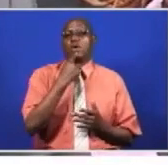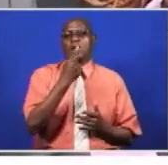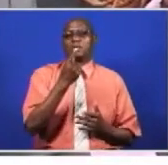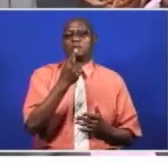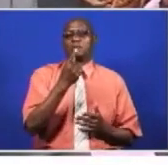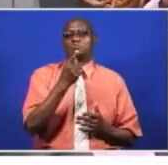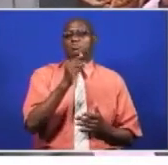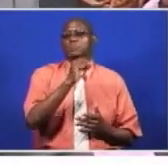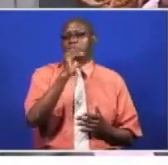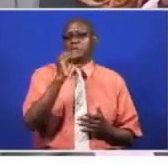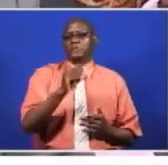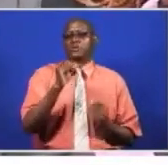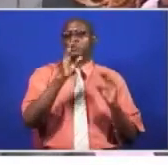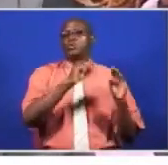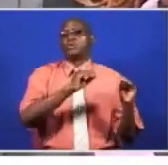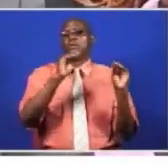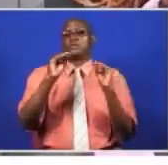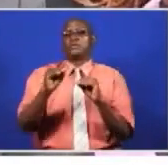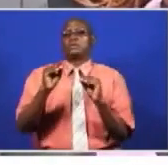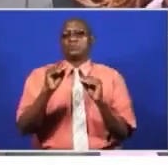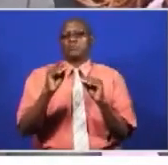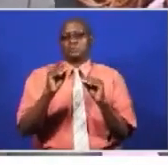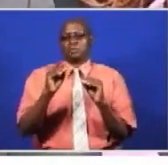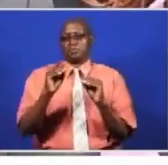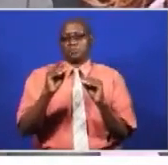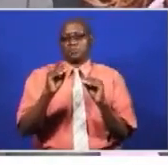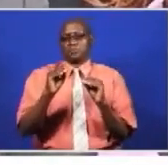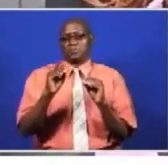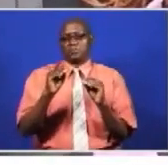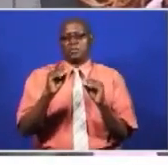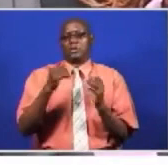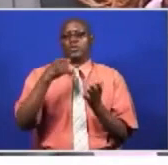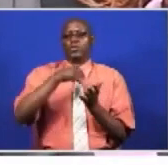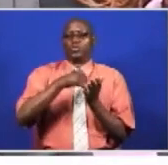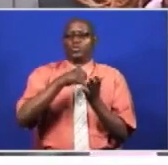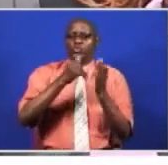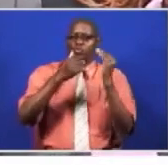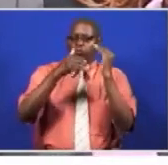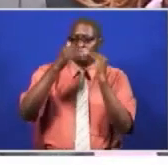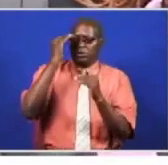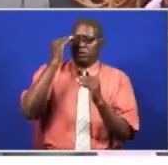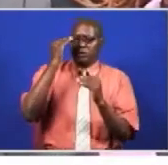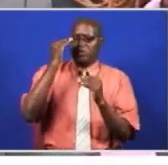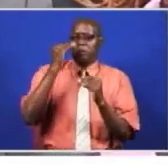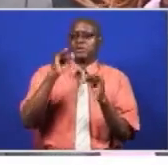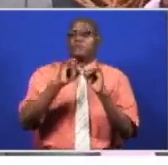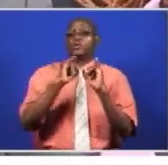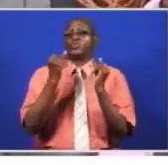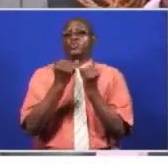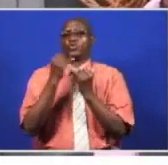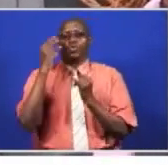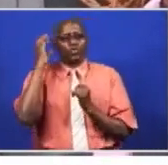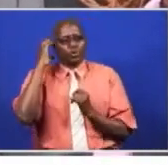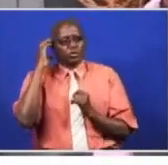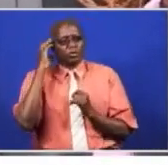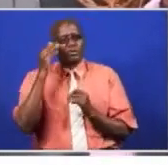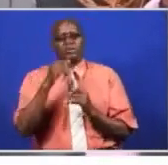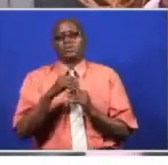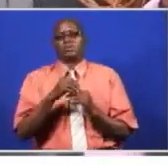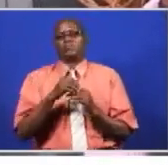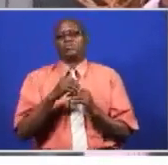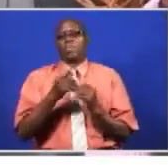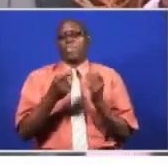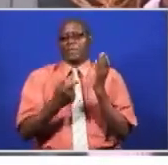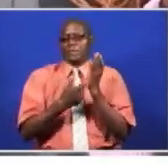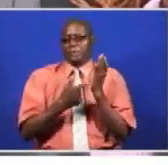transition to the tertiary institutions. That includes universities, TVET institutions, colleges, polytechnics, all